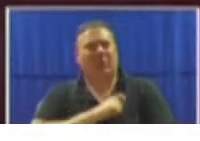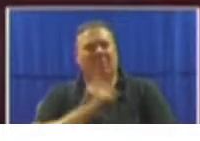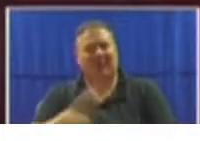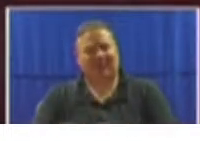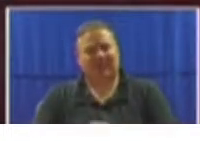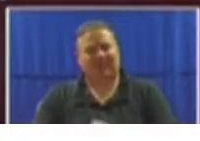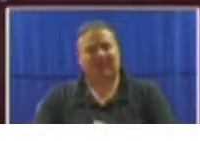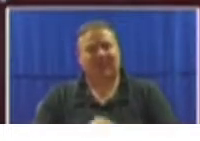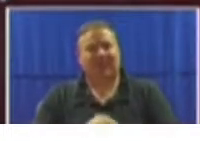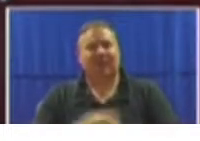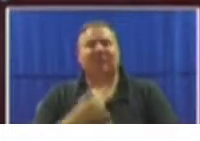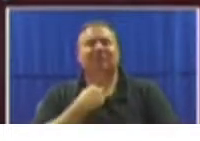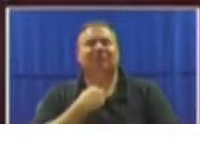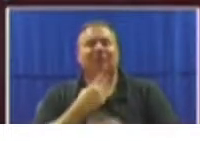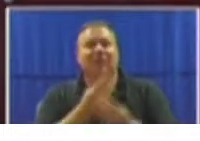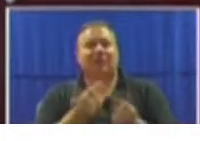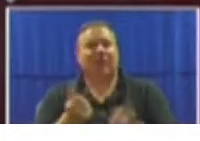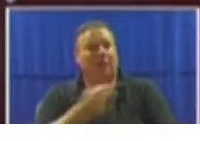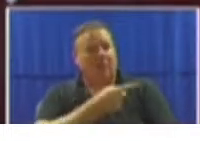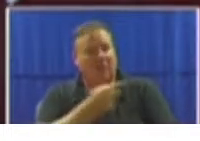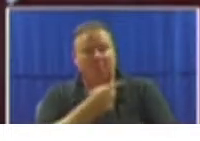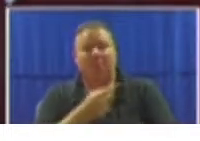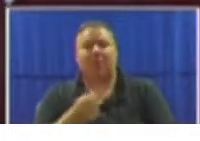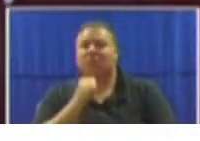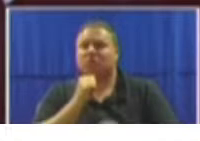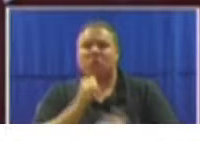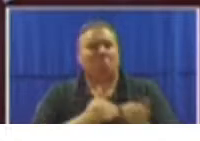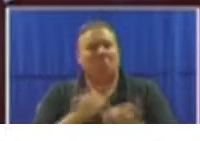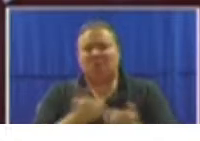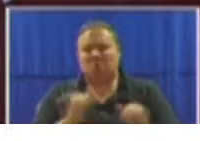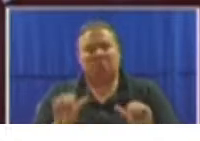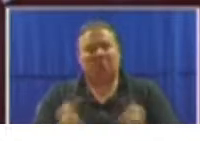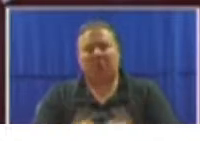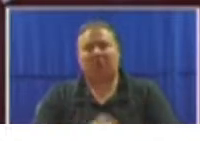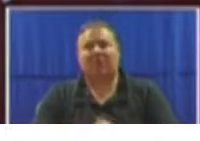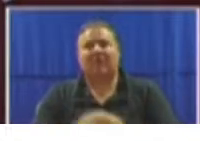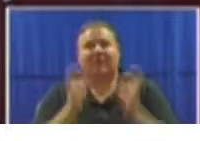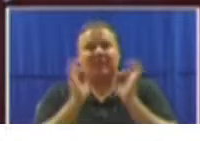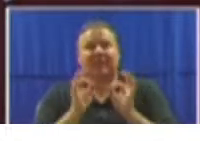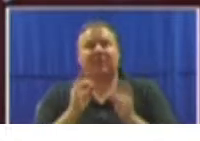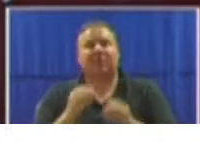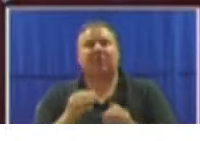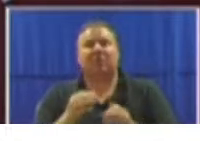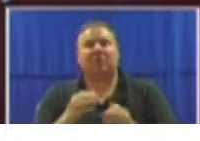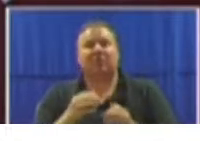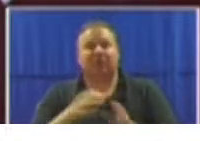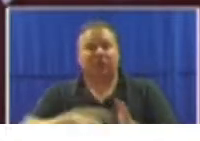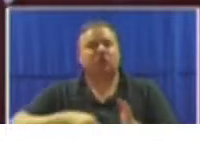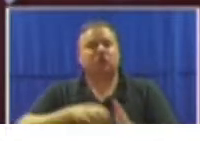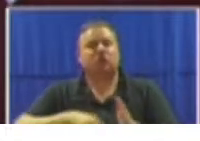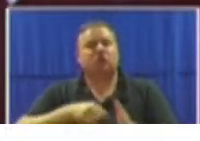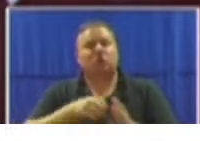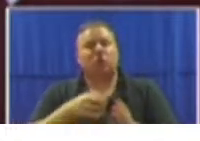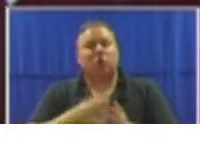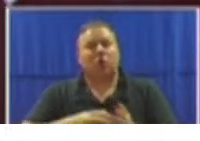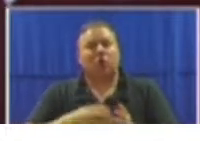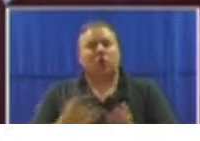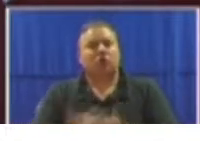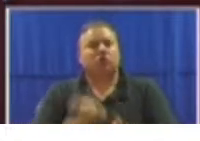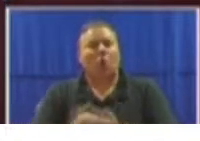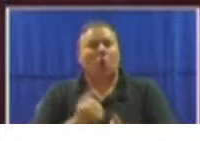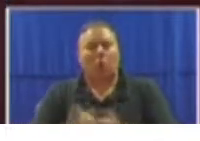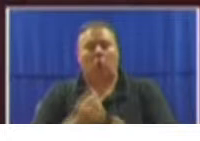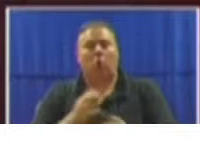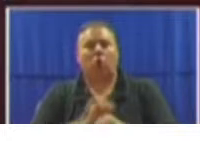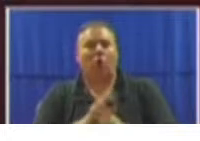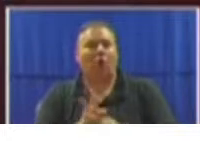are involved in mismanagement and even stole COVID resources. What about the number